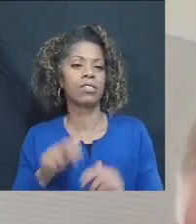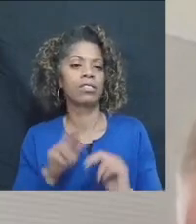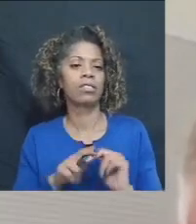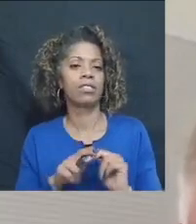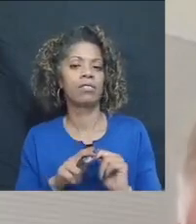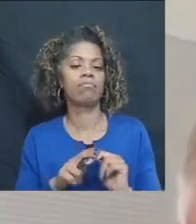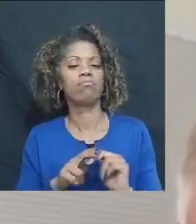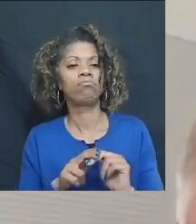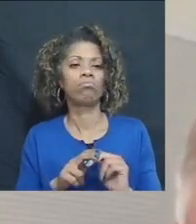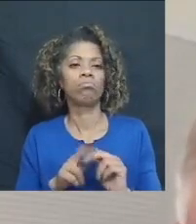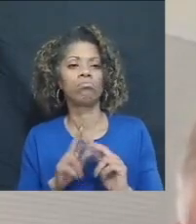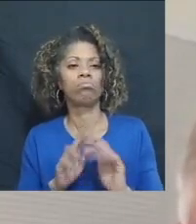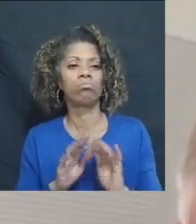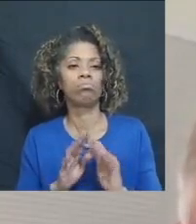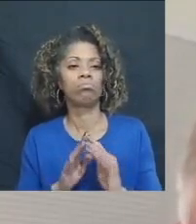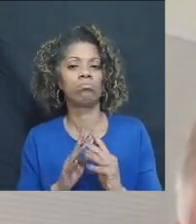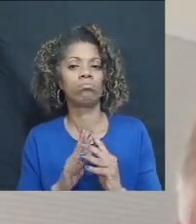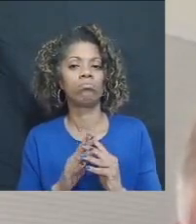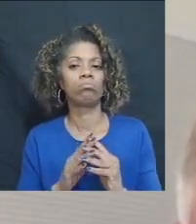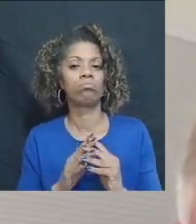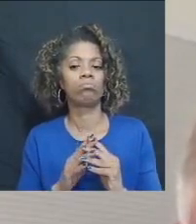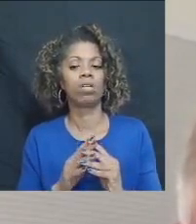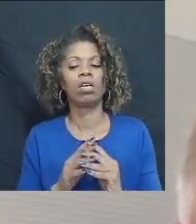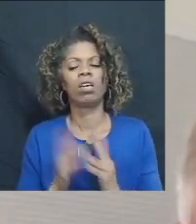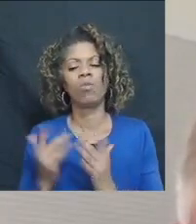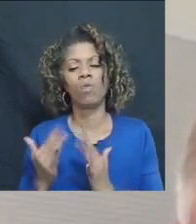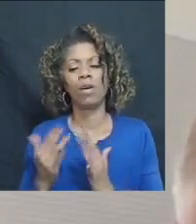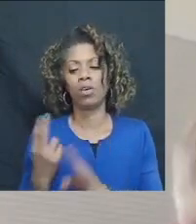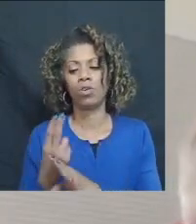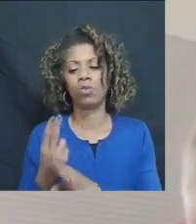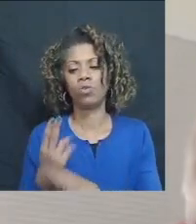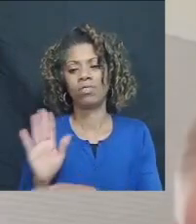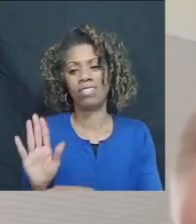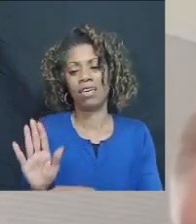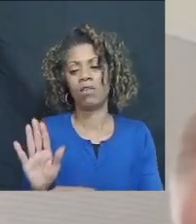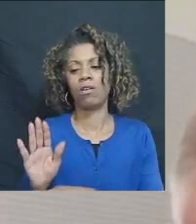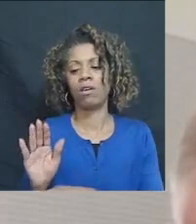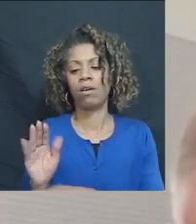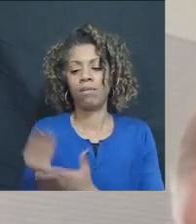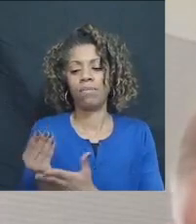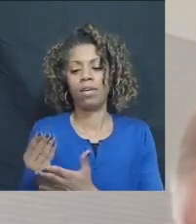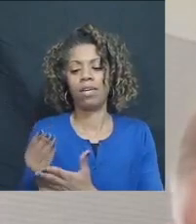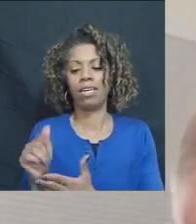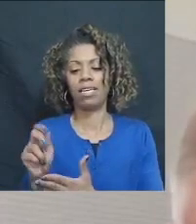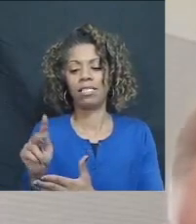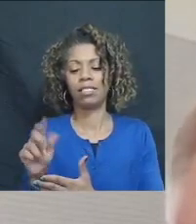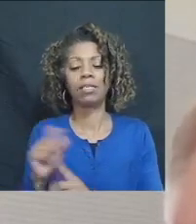This is difficult for a lot of foundation boards to wrap their heads around. They see 5% in terms of spending